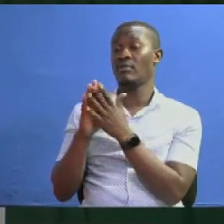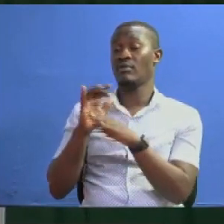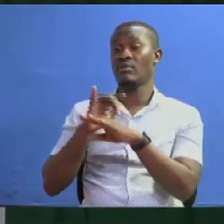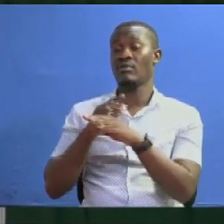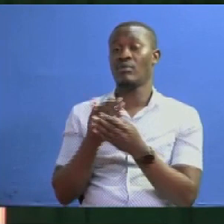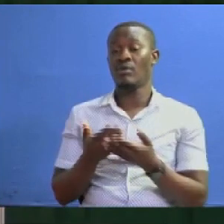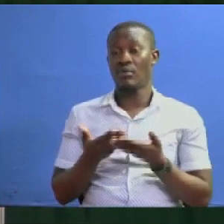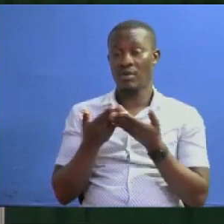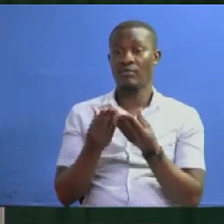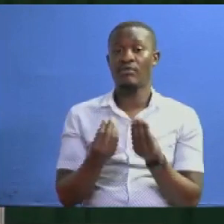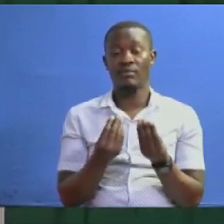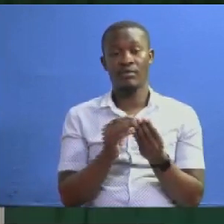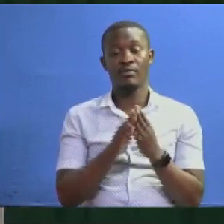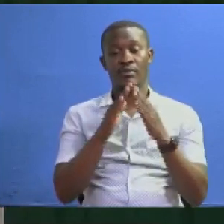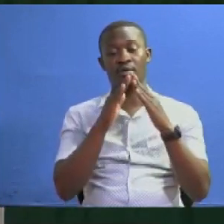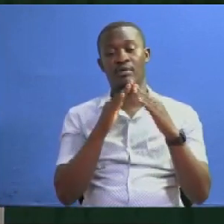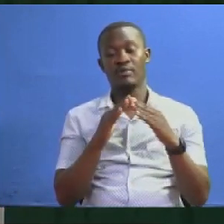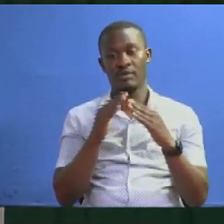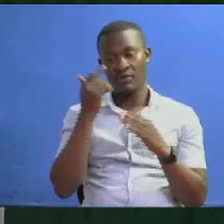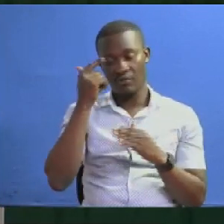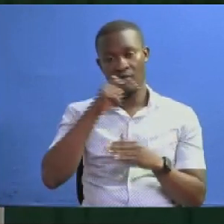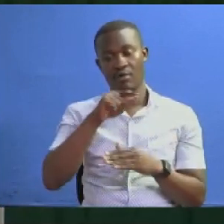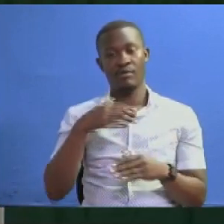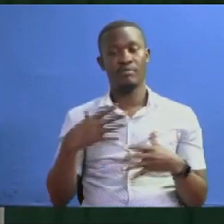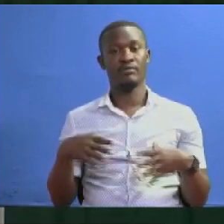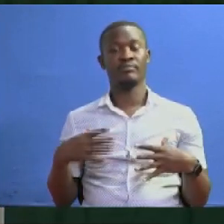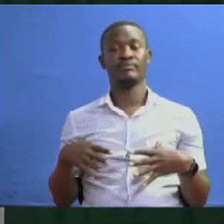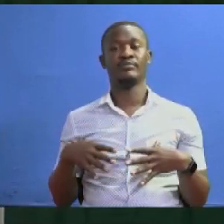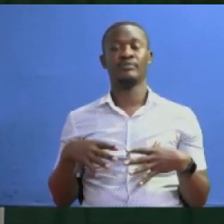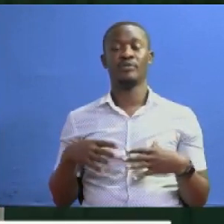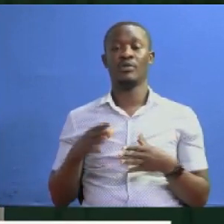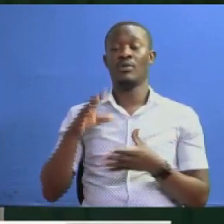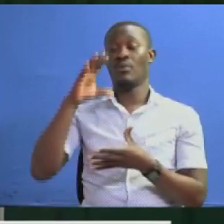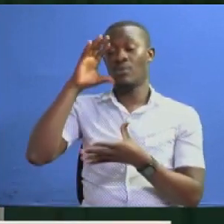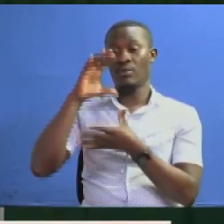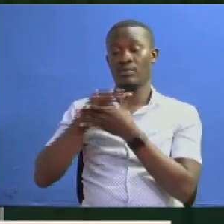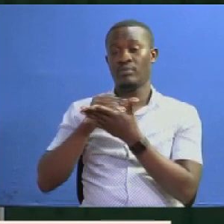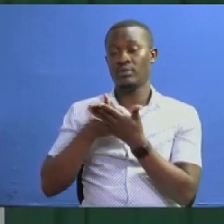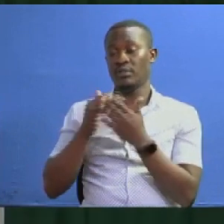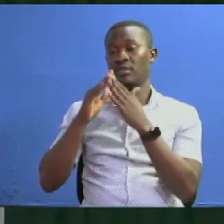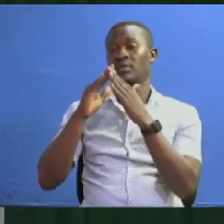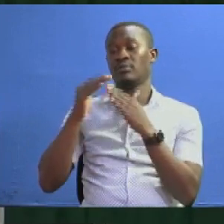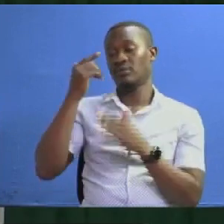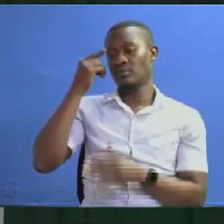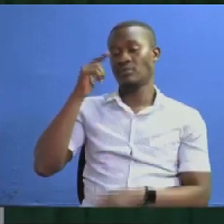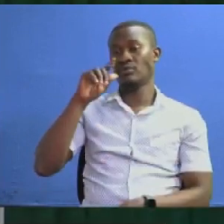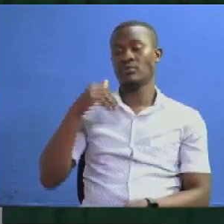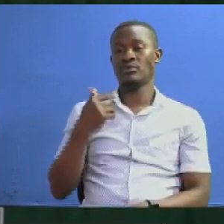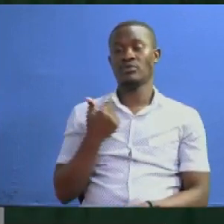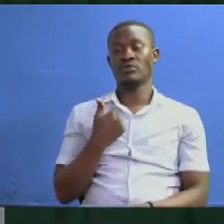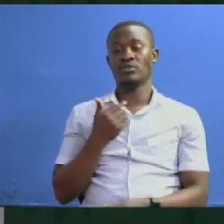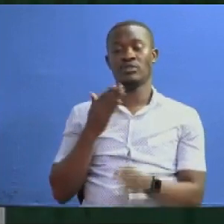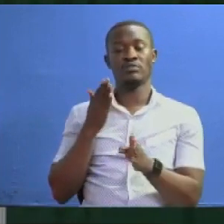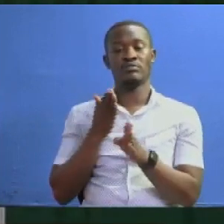provision of adequate and affordable housing for our people. We believe that provision of housing for all is key